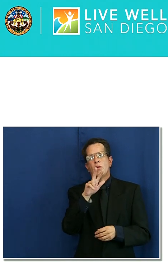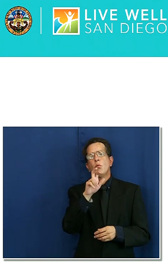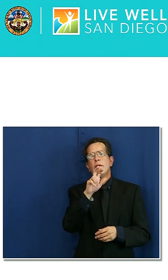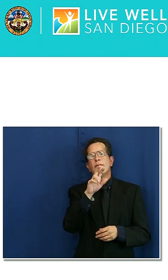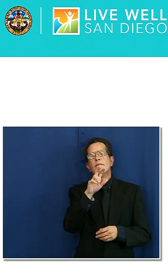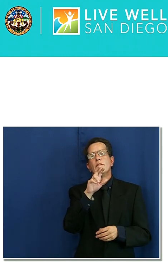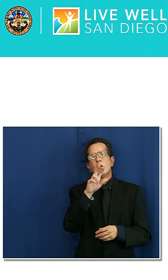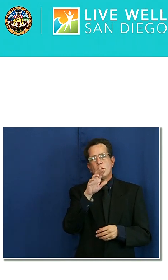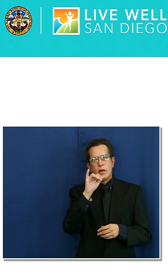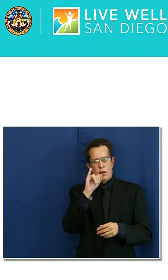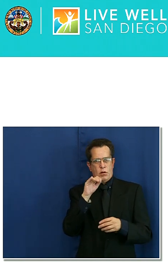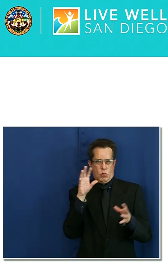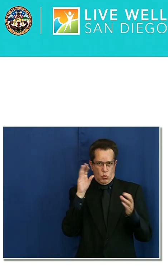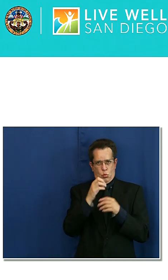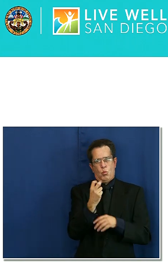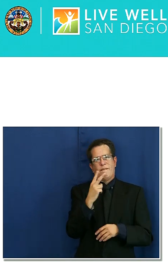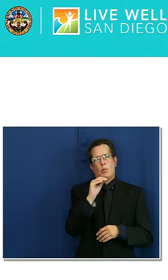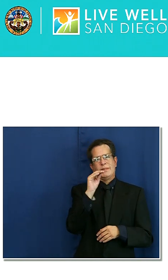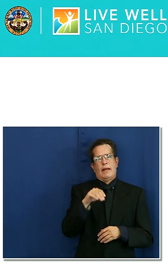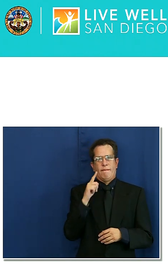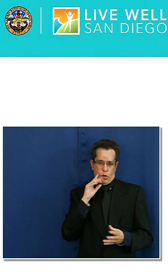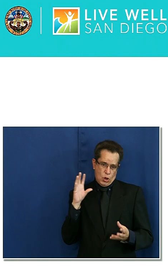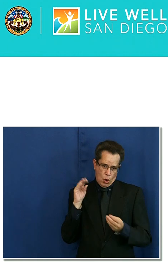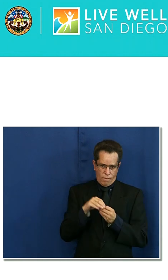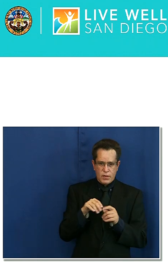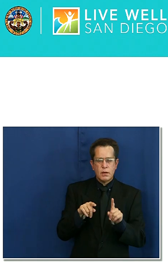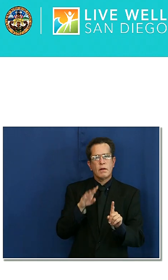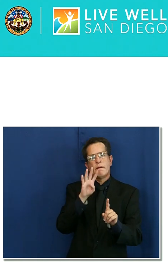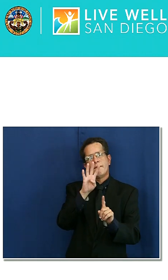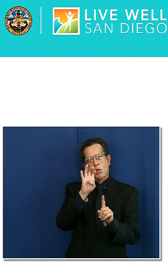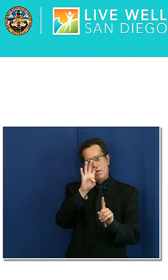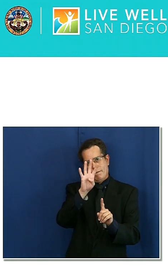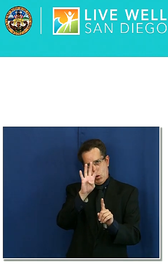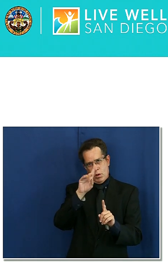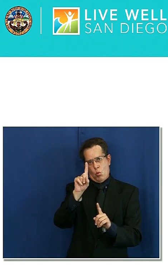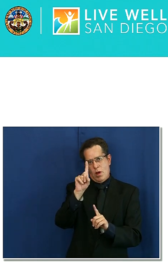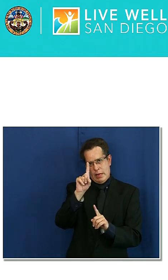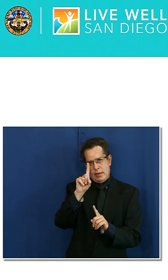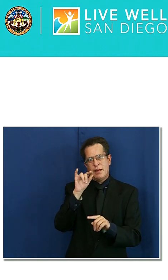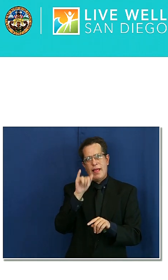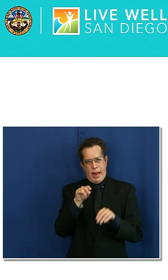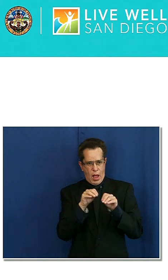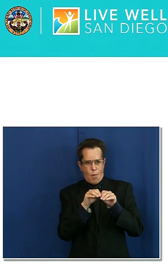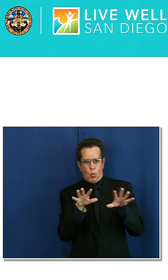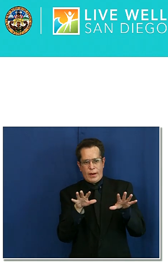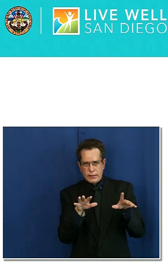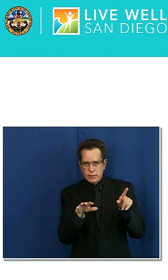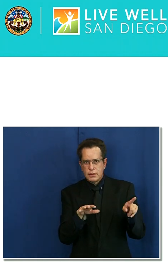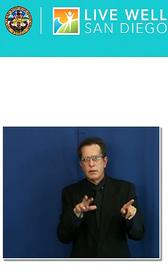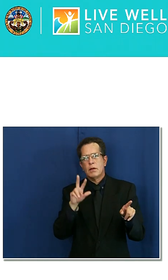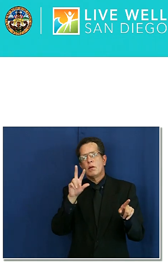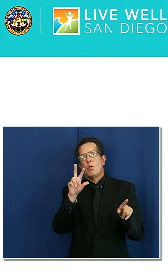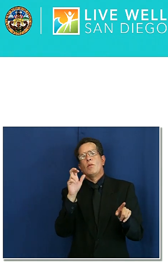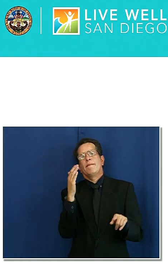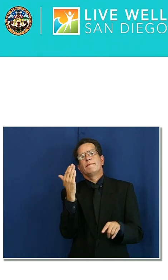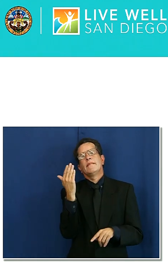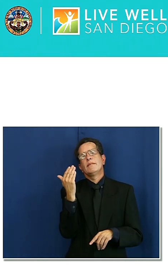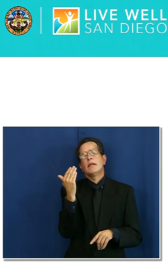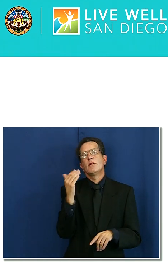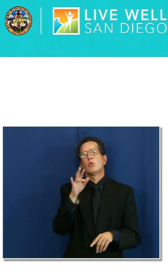current COVID-19 cases. Of the total 441 outbreaks, 315,